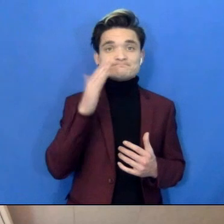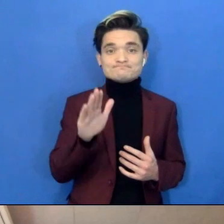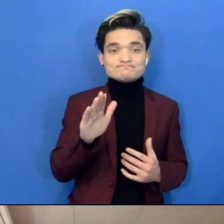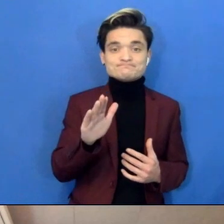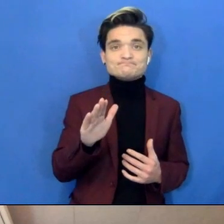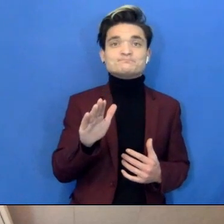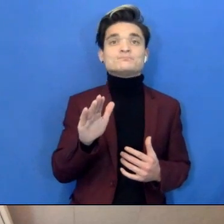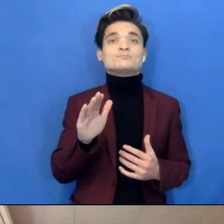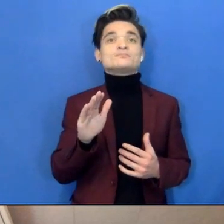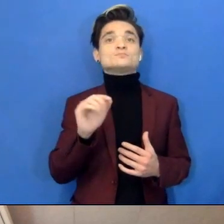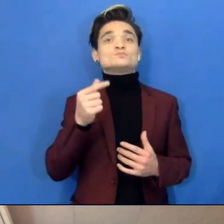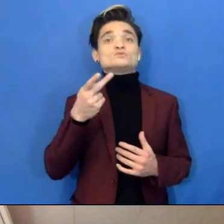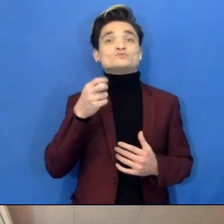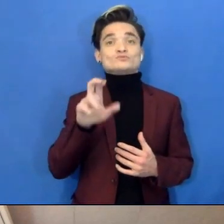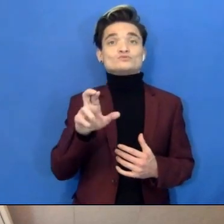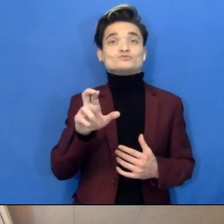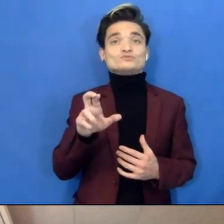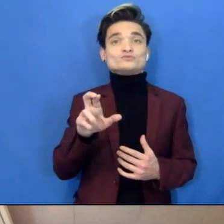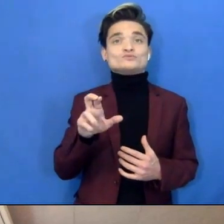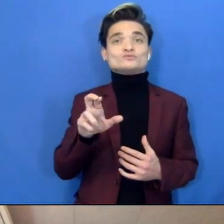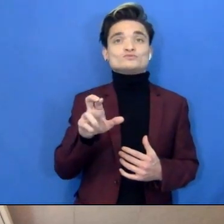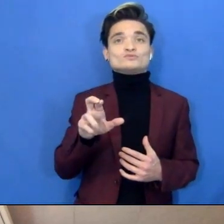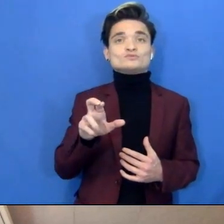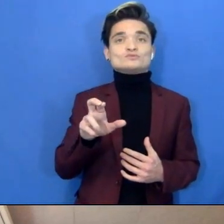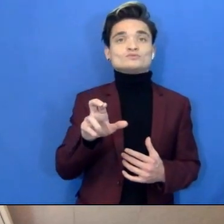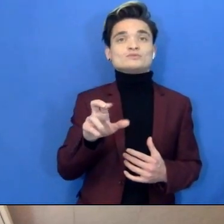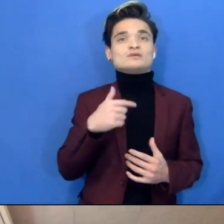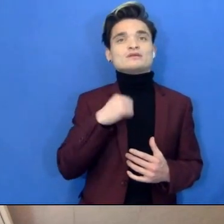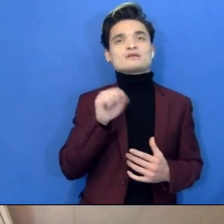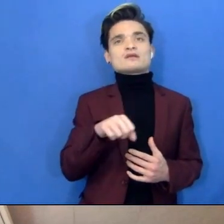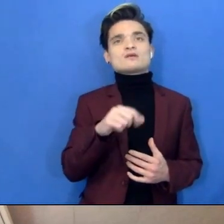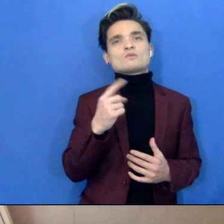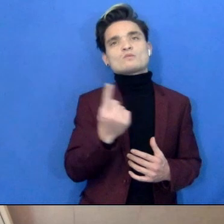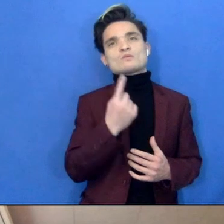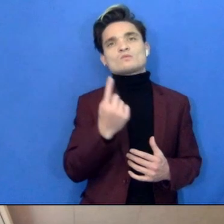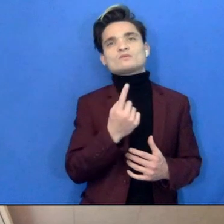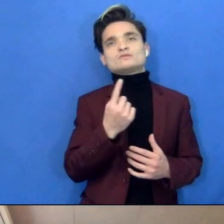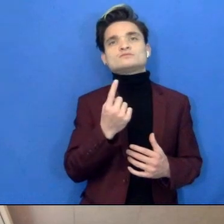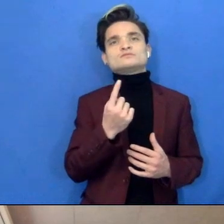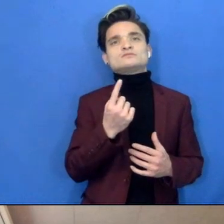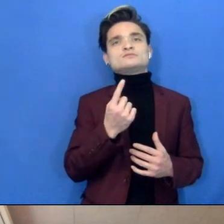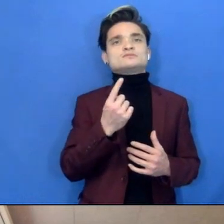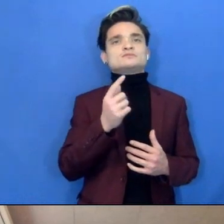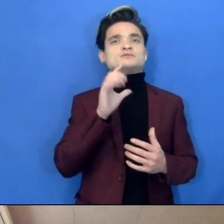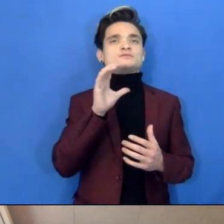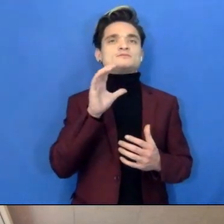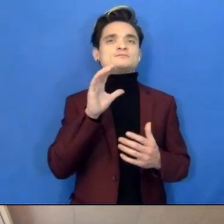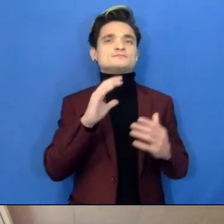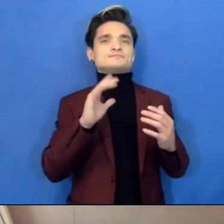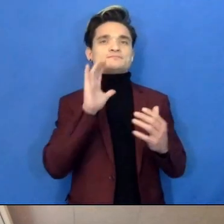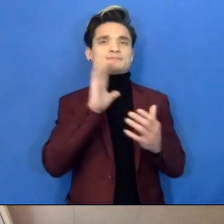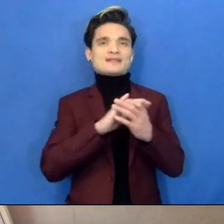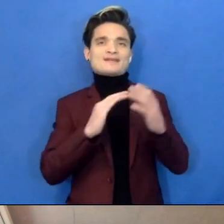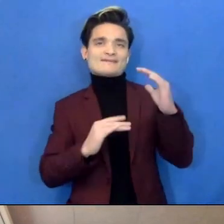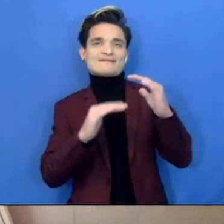be believable, you know, so far down. Like I also have to embrace when I perform that English is, or that French is my second language,